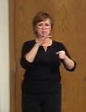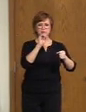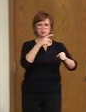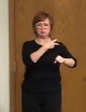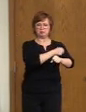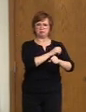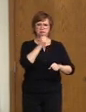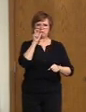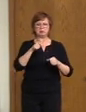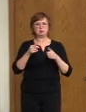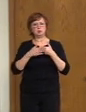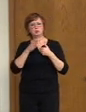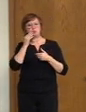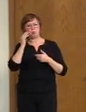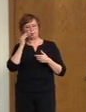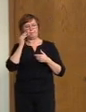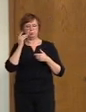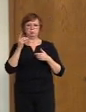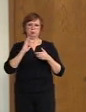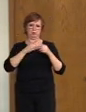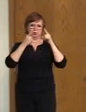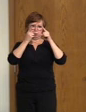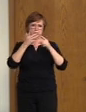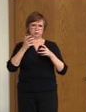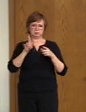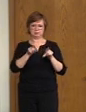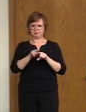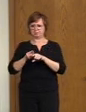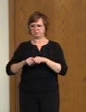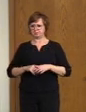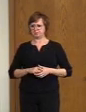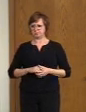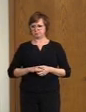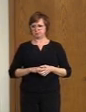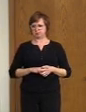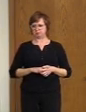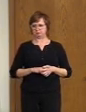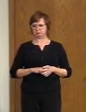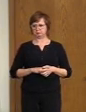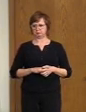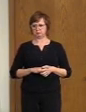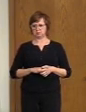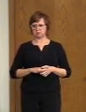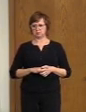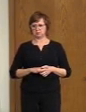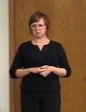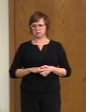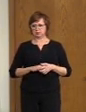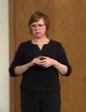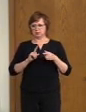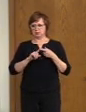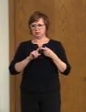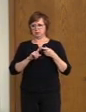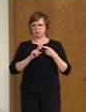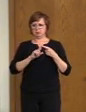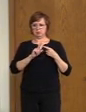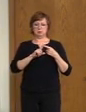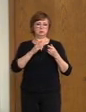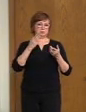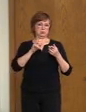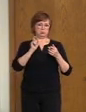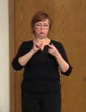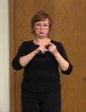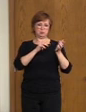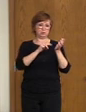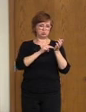in phase 1. In phase 2, the mass immunization clinics and also using primary care providers, nurse practitioners, and pharmacists to distribute